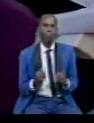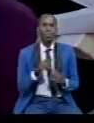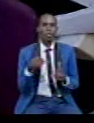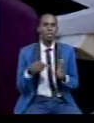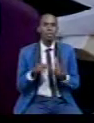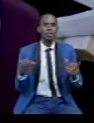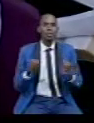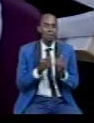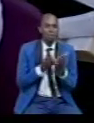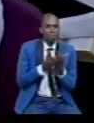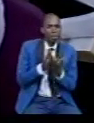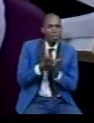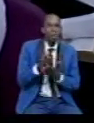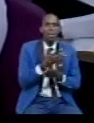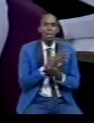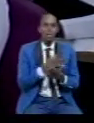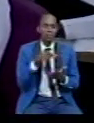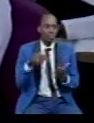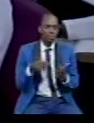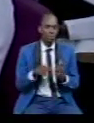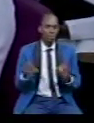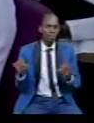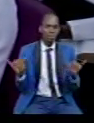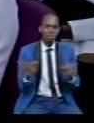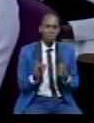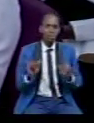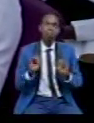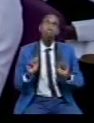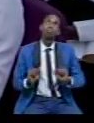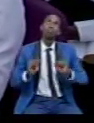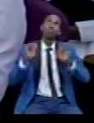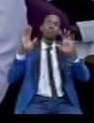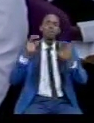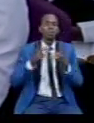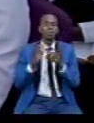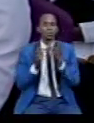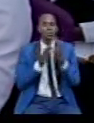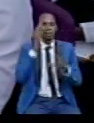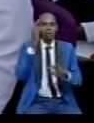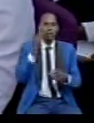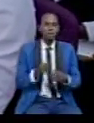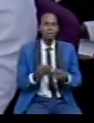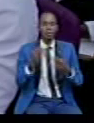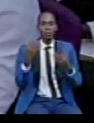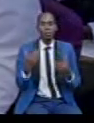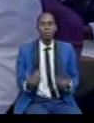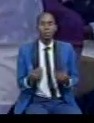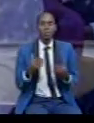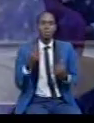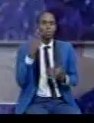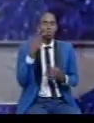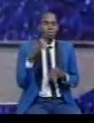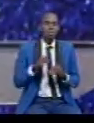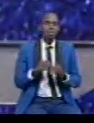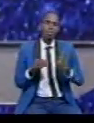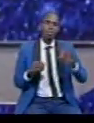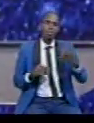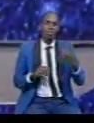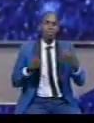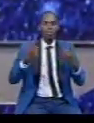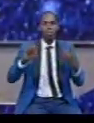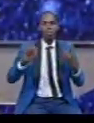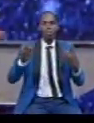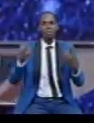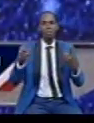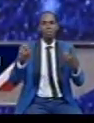loyalty and this devotion in Jesus' name. We're coming now to 1 Thessalonians chapter 2,